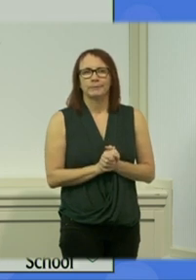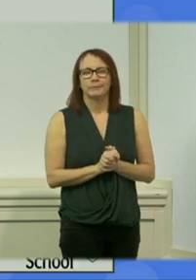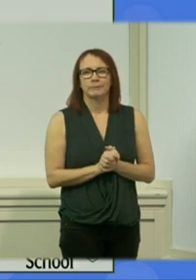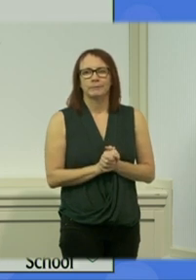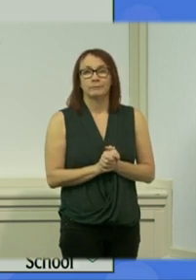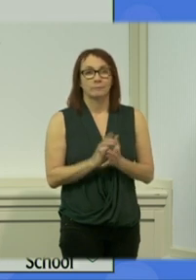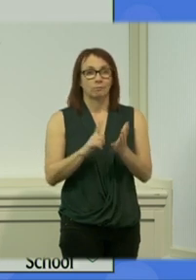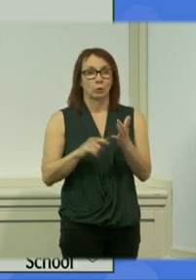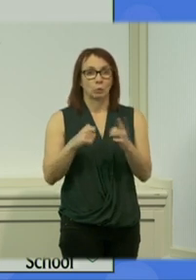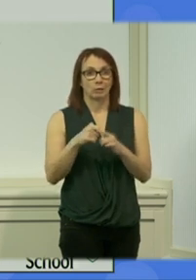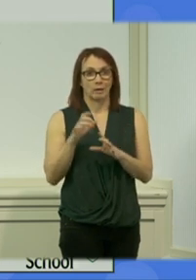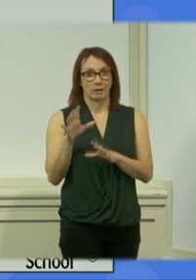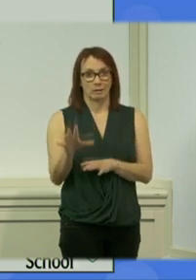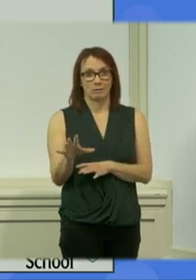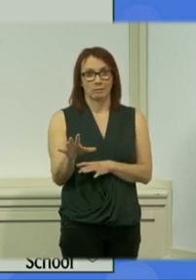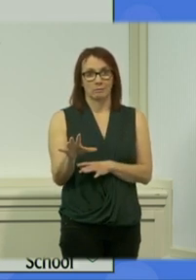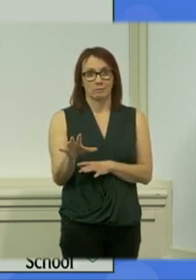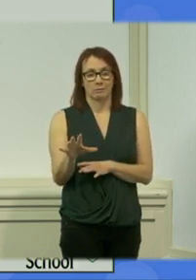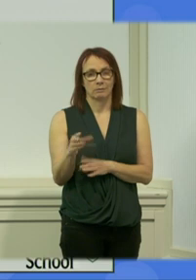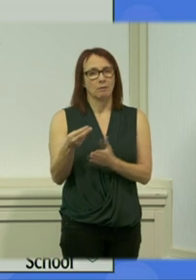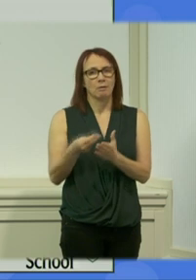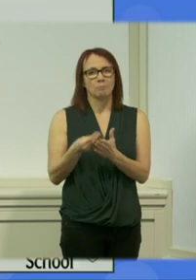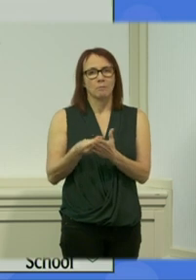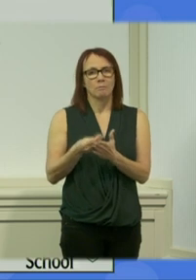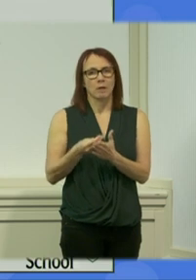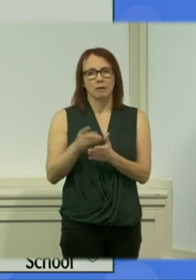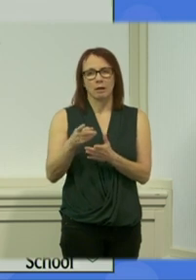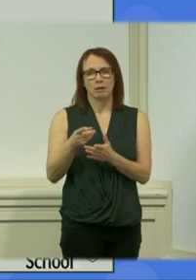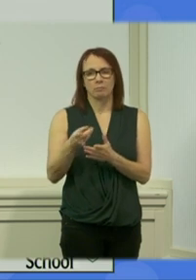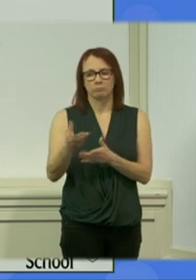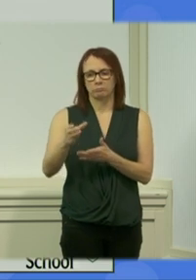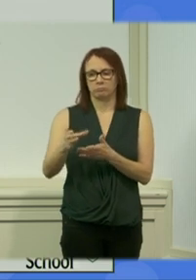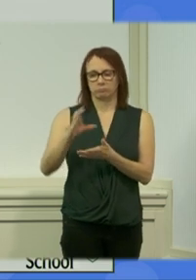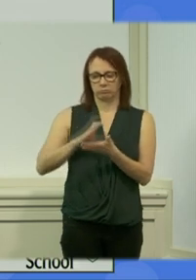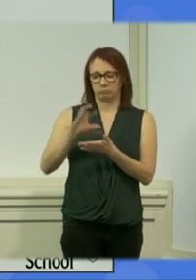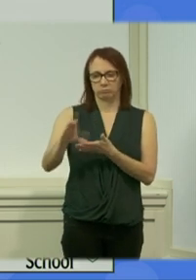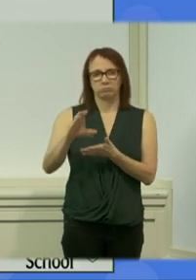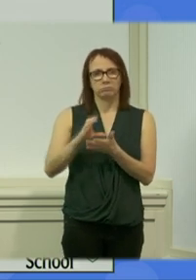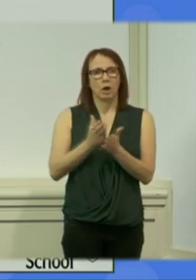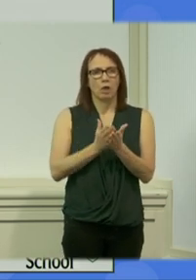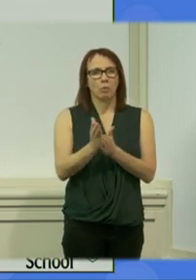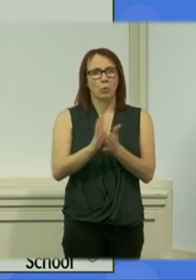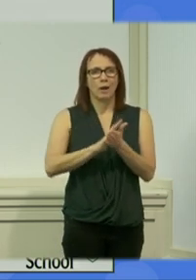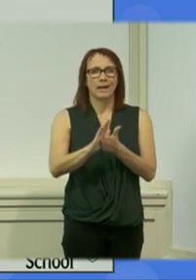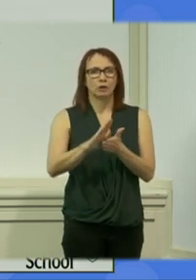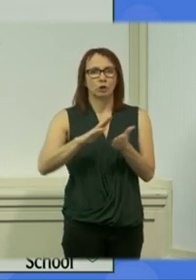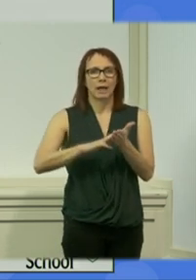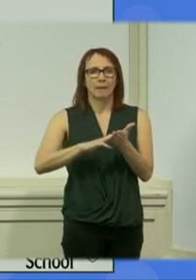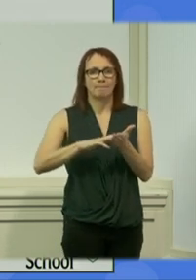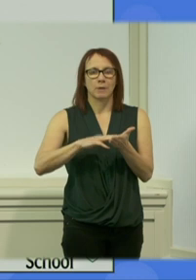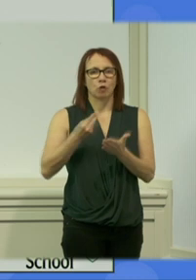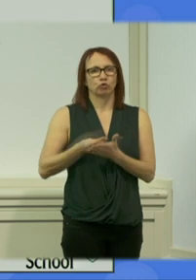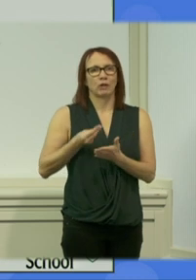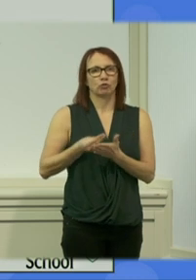as far as the UK is concerned, the money comes and goes through HM Treasury, which was until